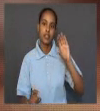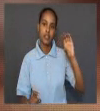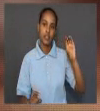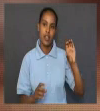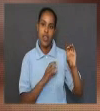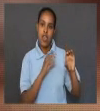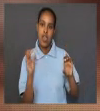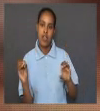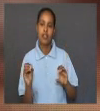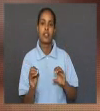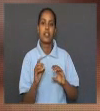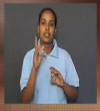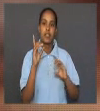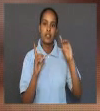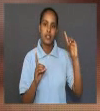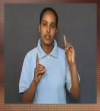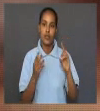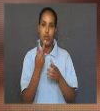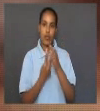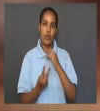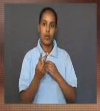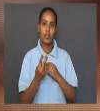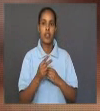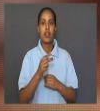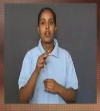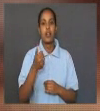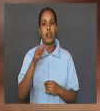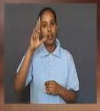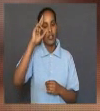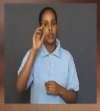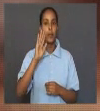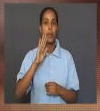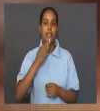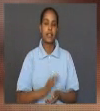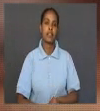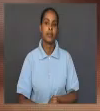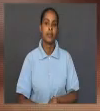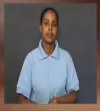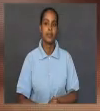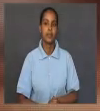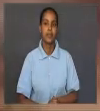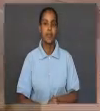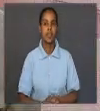Equation C and D are both Arrhenius bases.